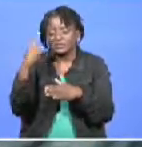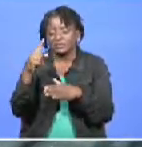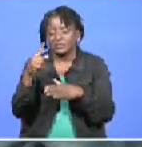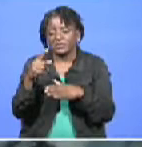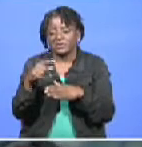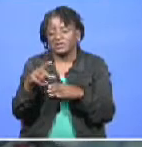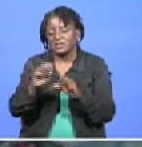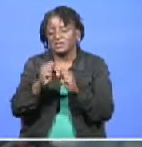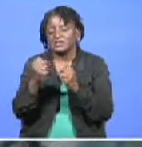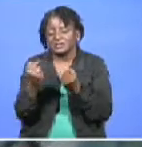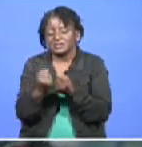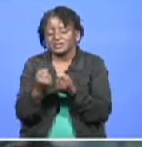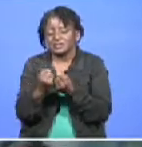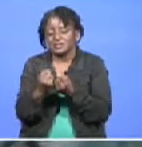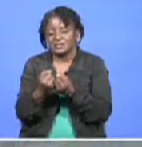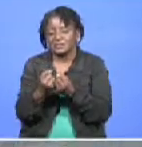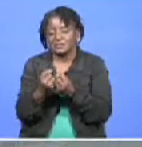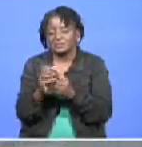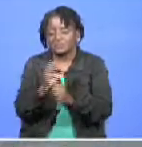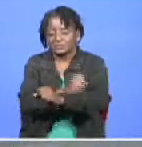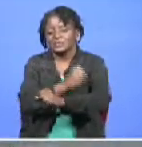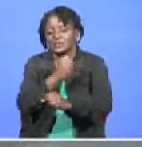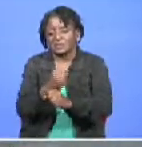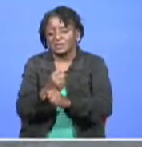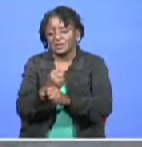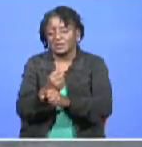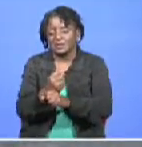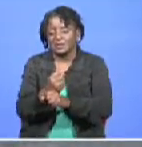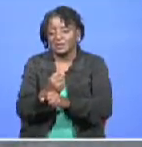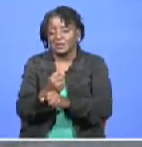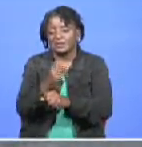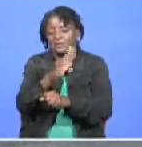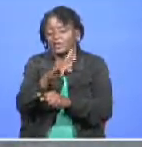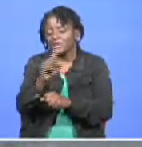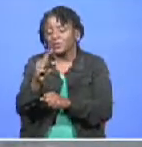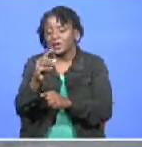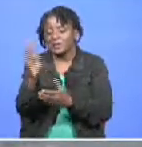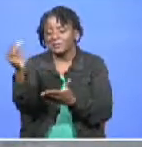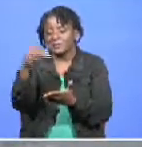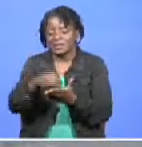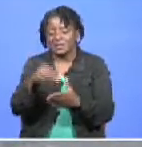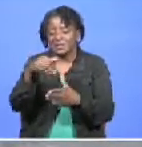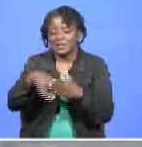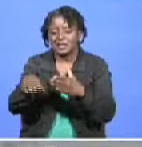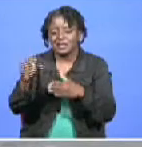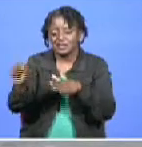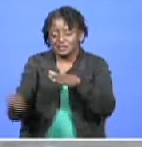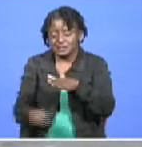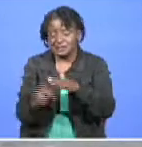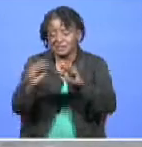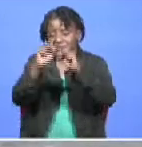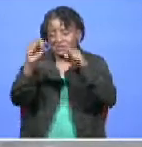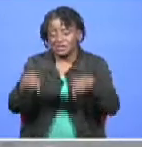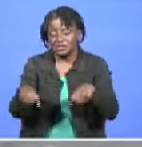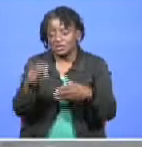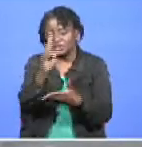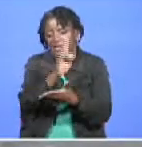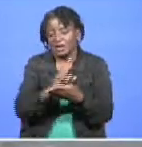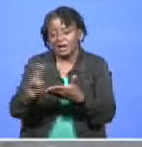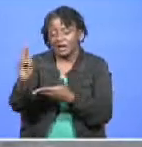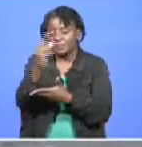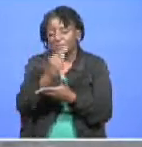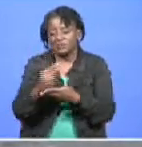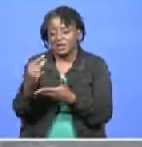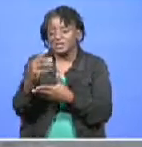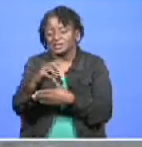connections, $48.1 million in transmission and substation upgrades, and $34.9 million in line upgrades